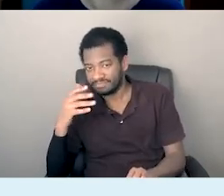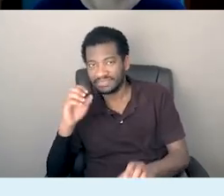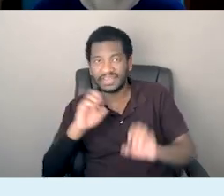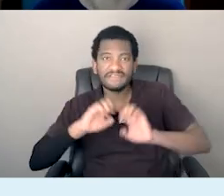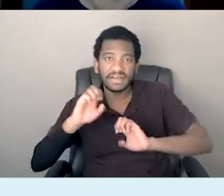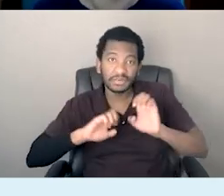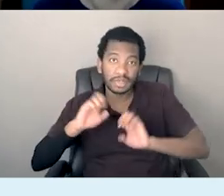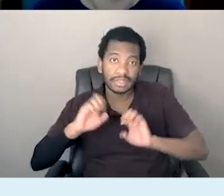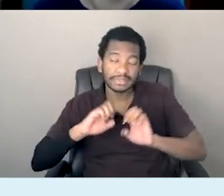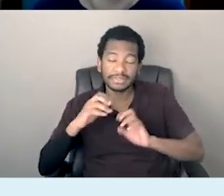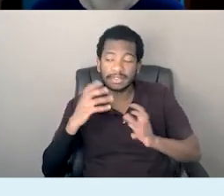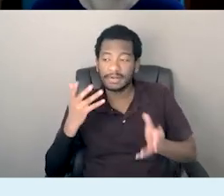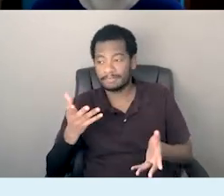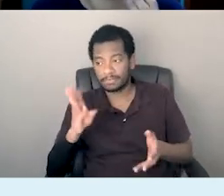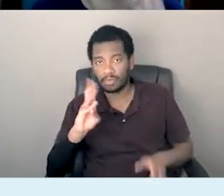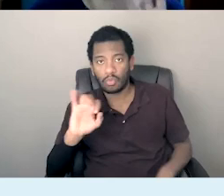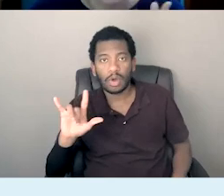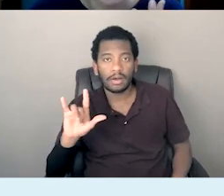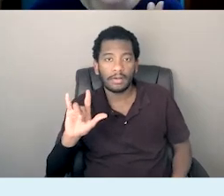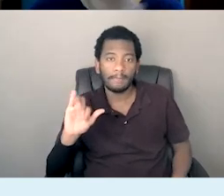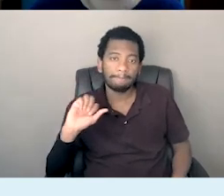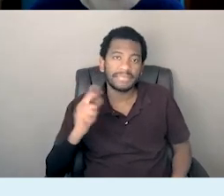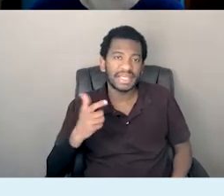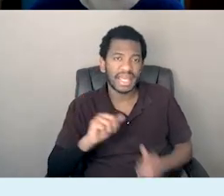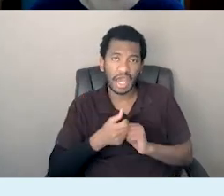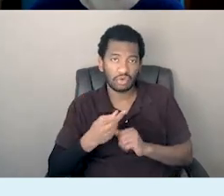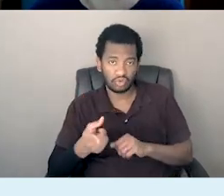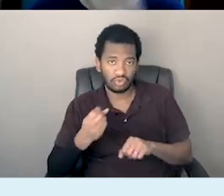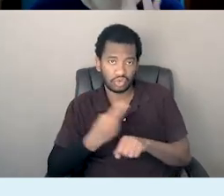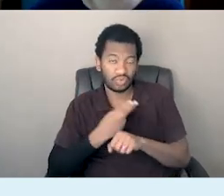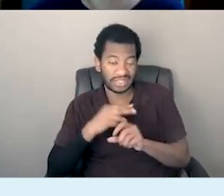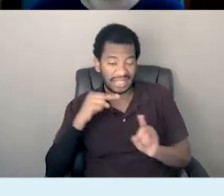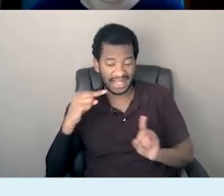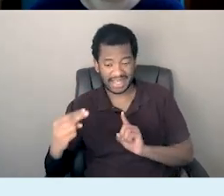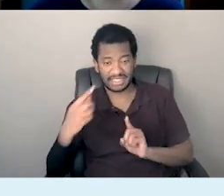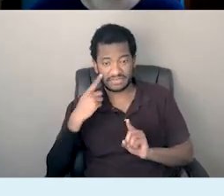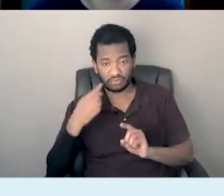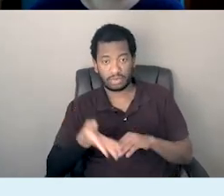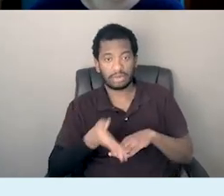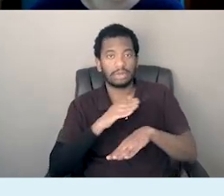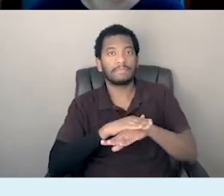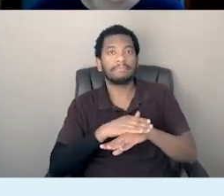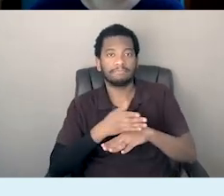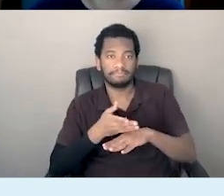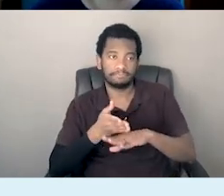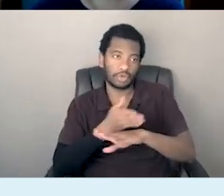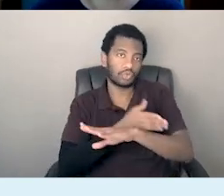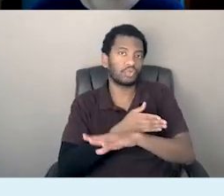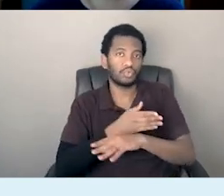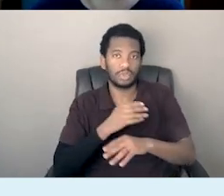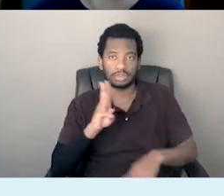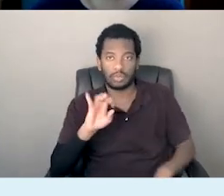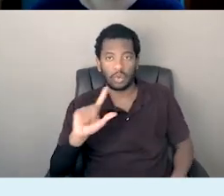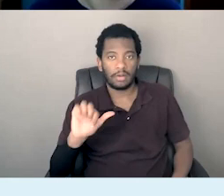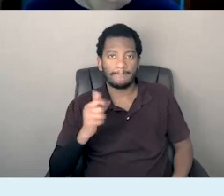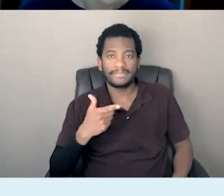evaluate around well-being. How do you use this lens of increased well-being as progress,